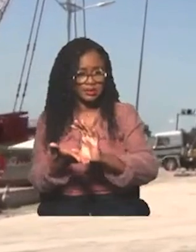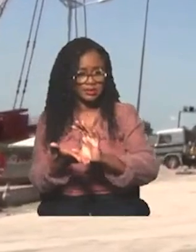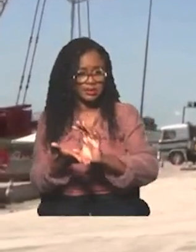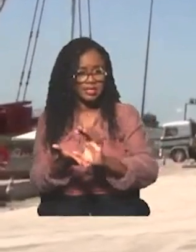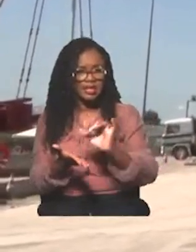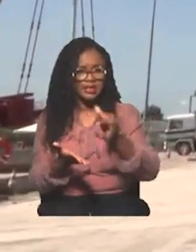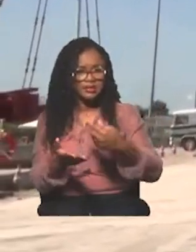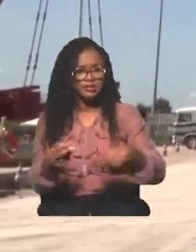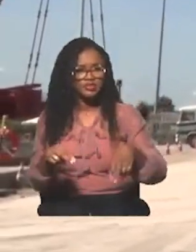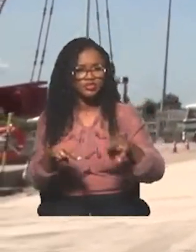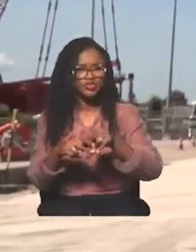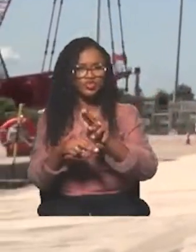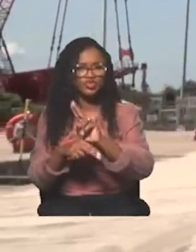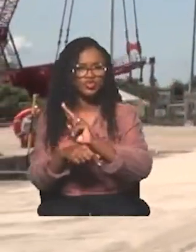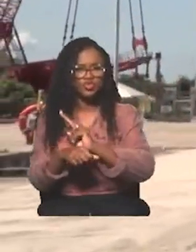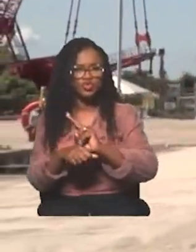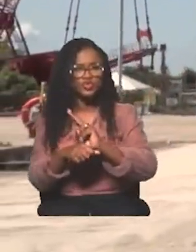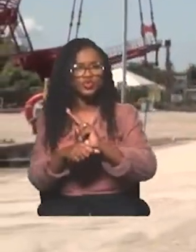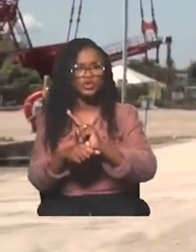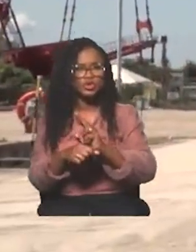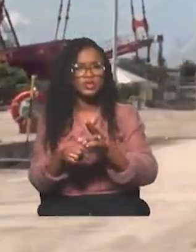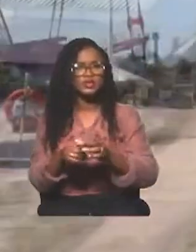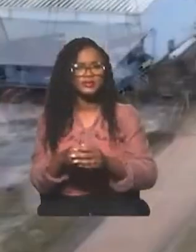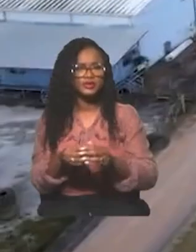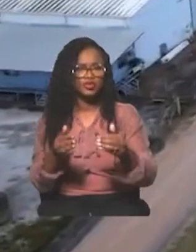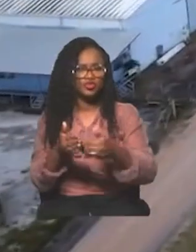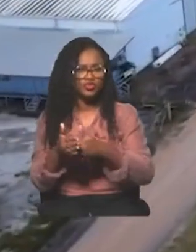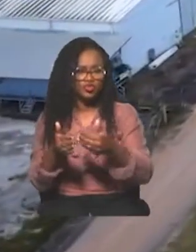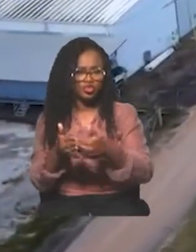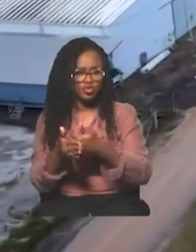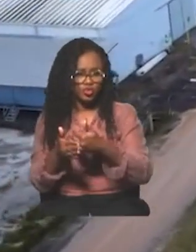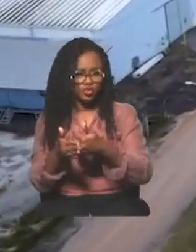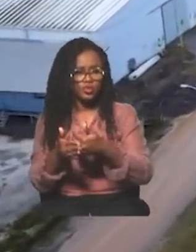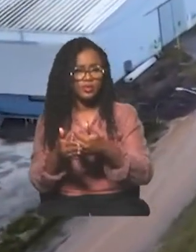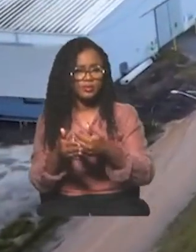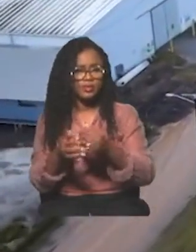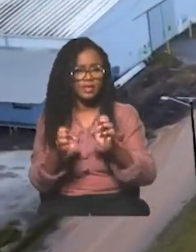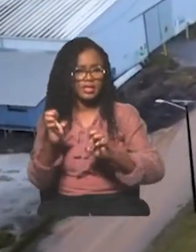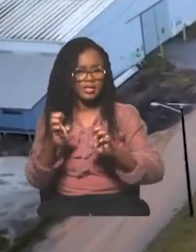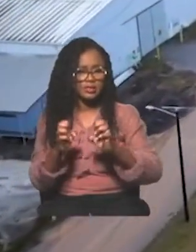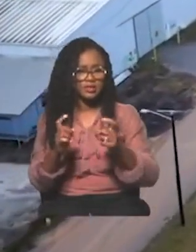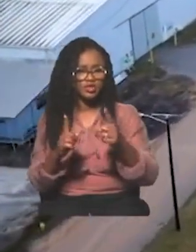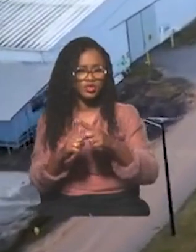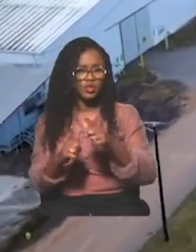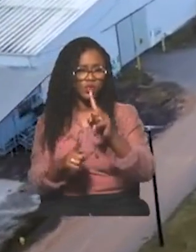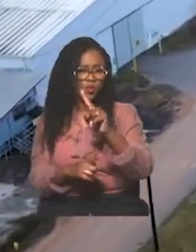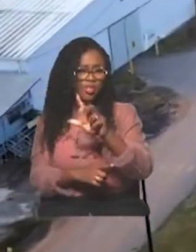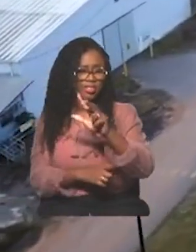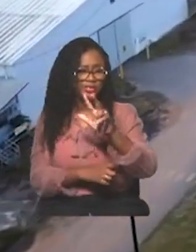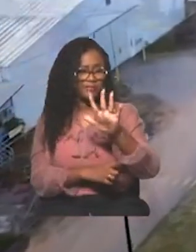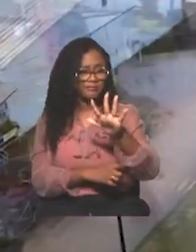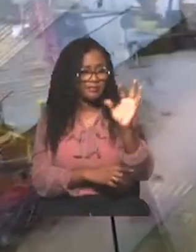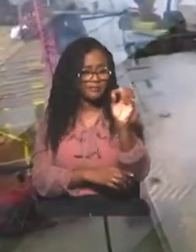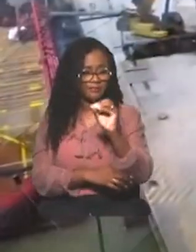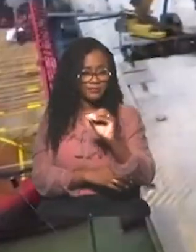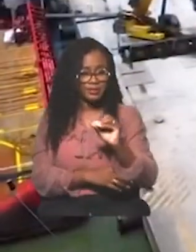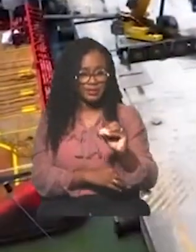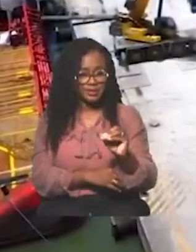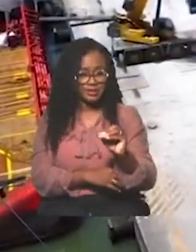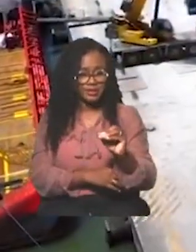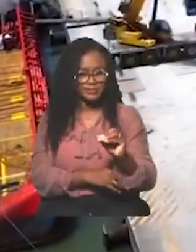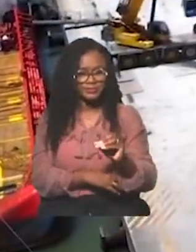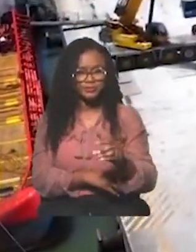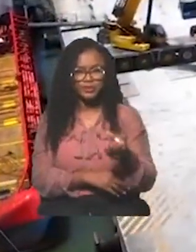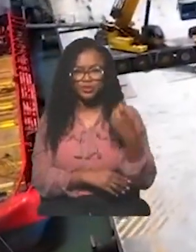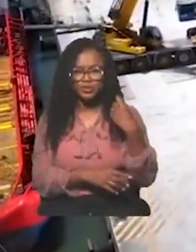will increase usage of renewable energy on bestow operations to almost 135%. Labidco also